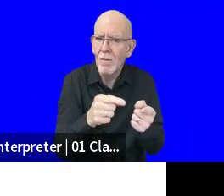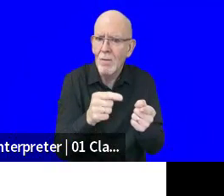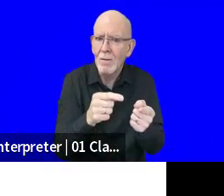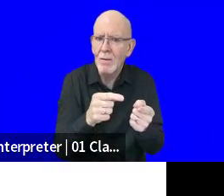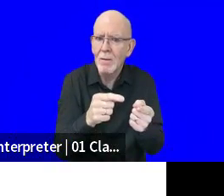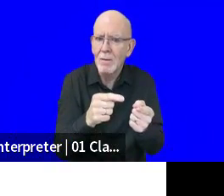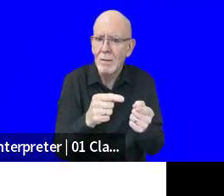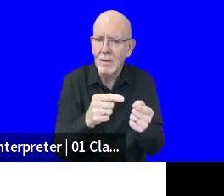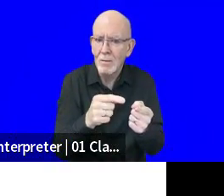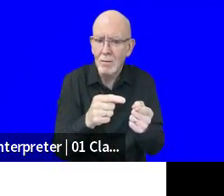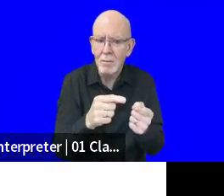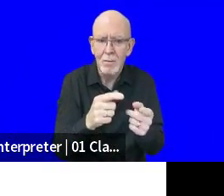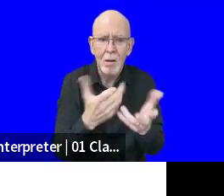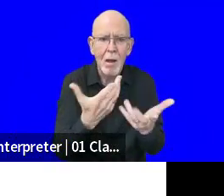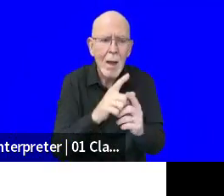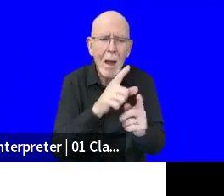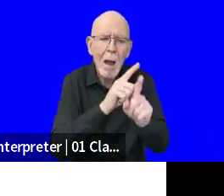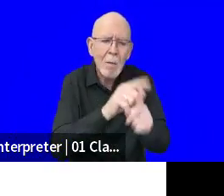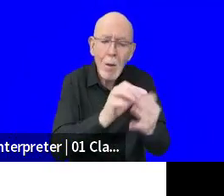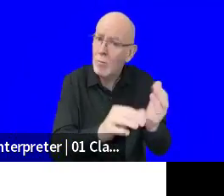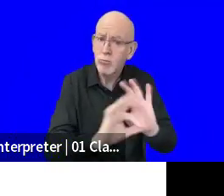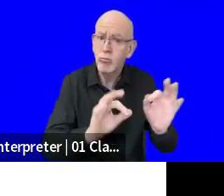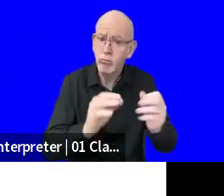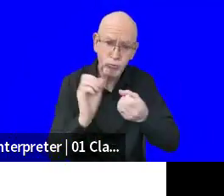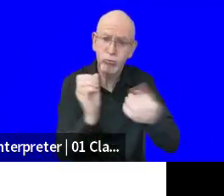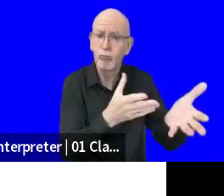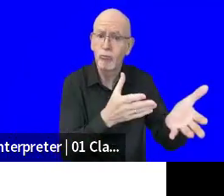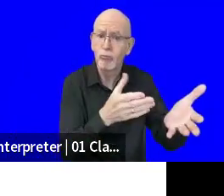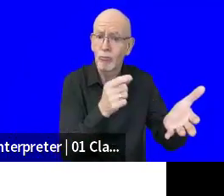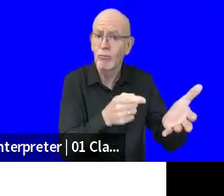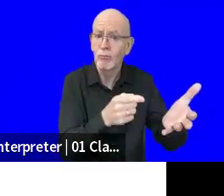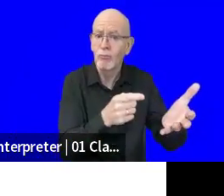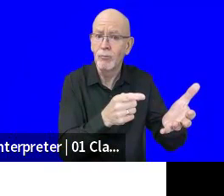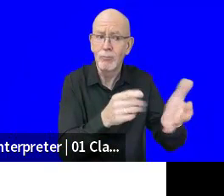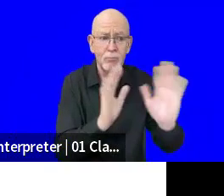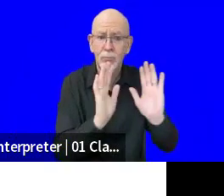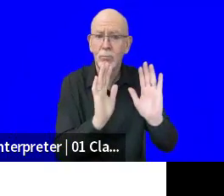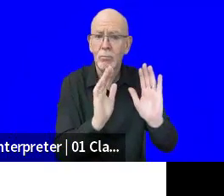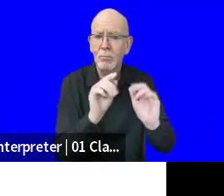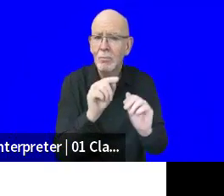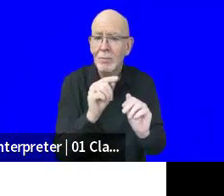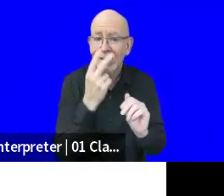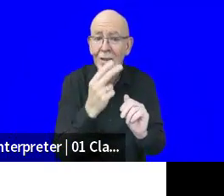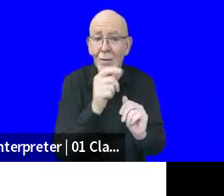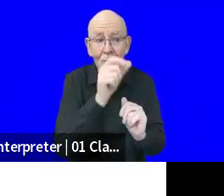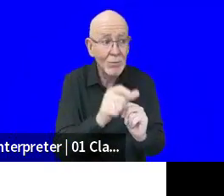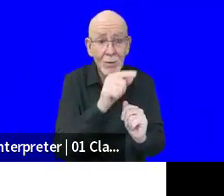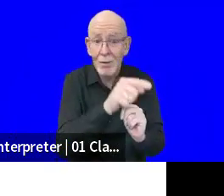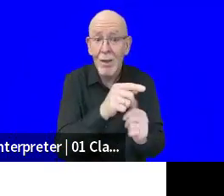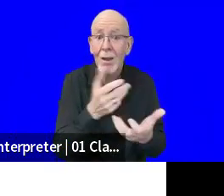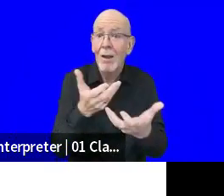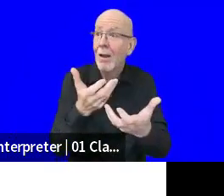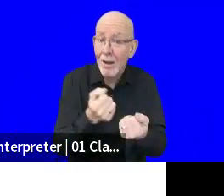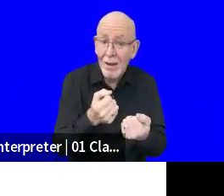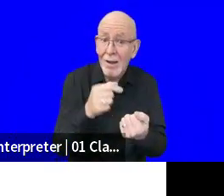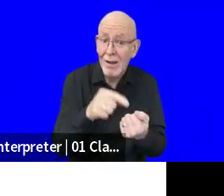receives the status of disability, this support measure will be provided to him, and this is